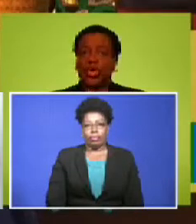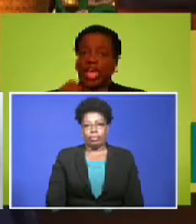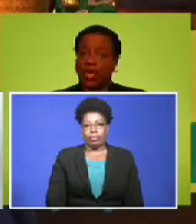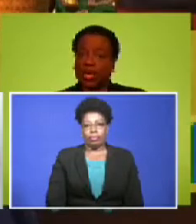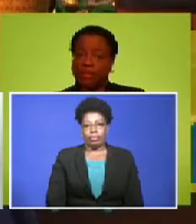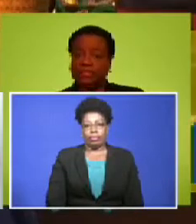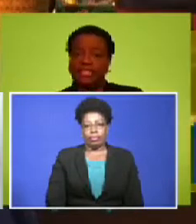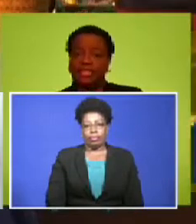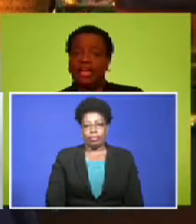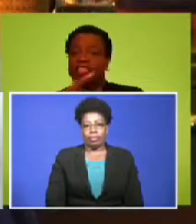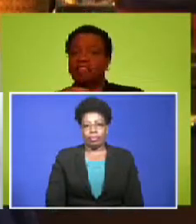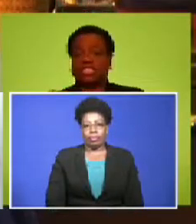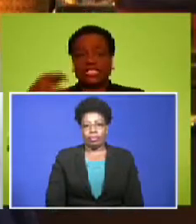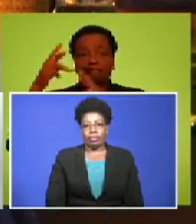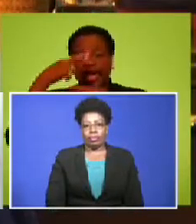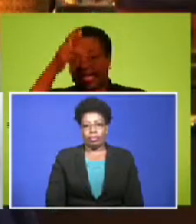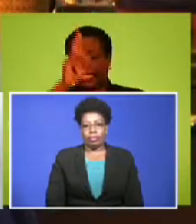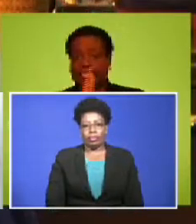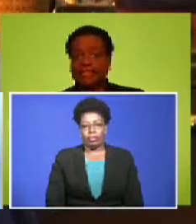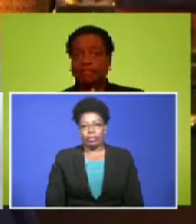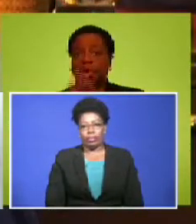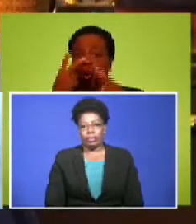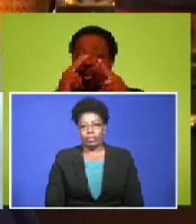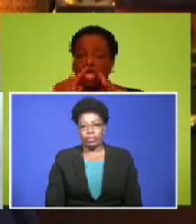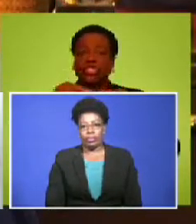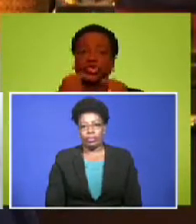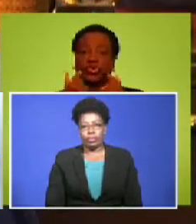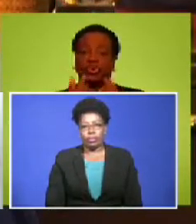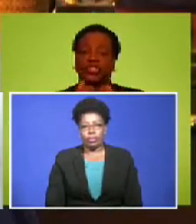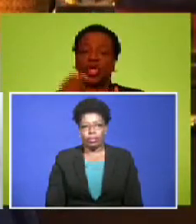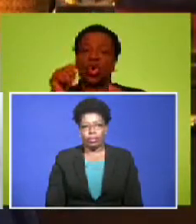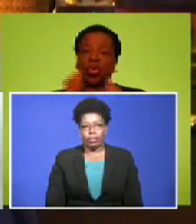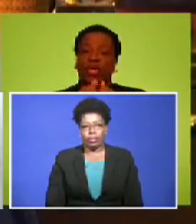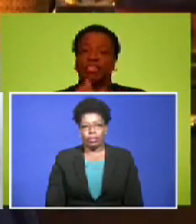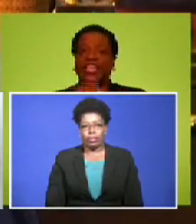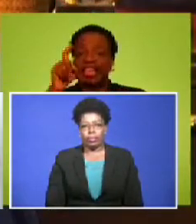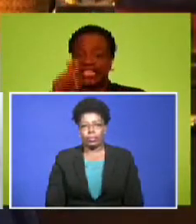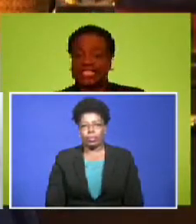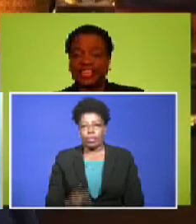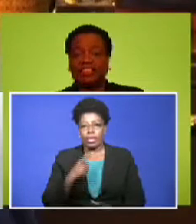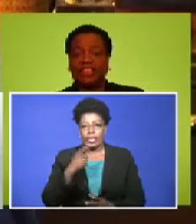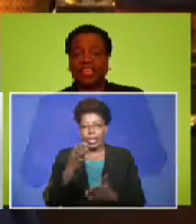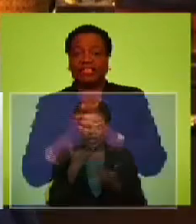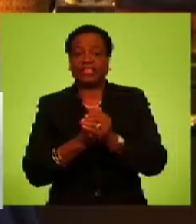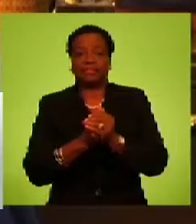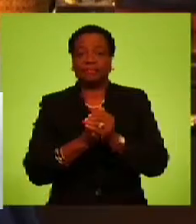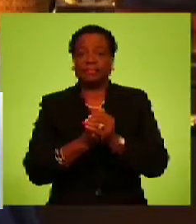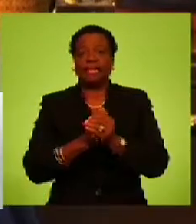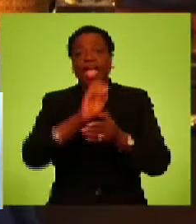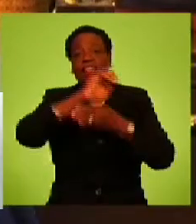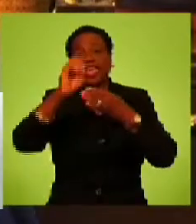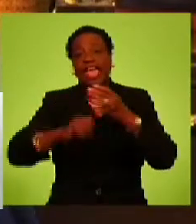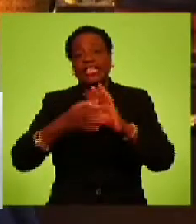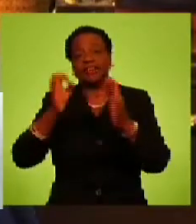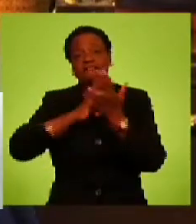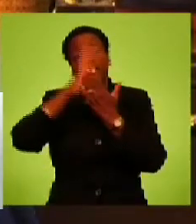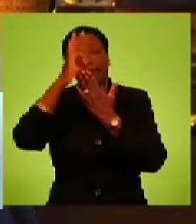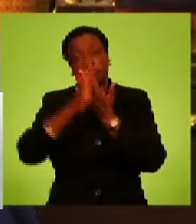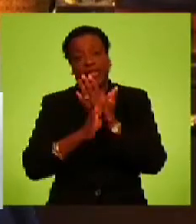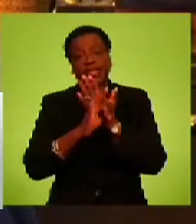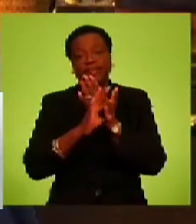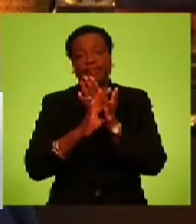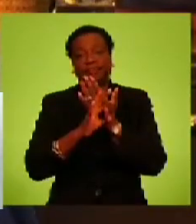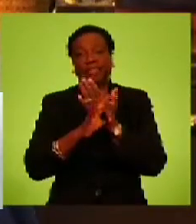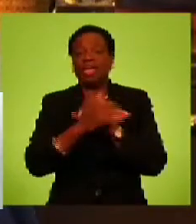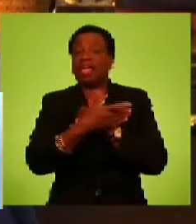Minnis, sending a stern warning to criminals in his report to the nation Monday night in outlining the government's comprehensive plan to address